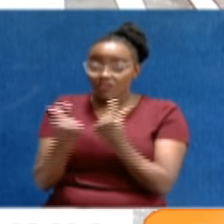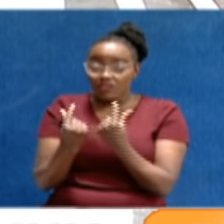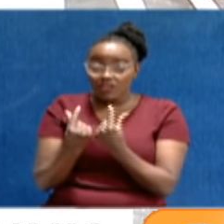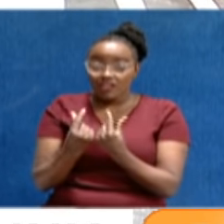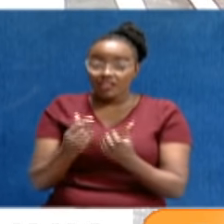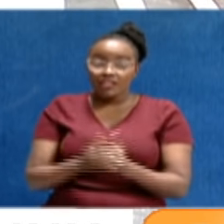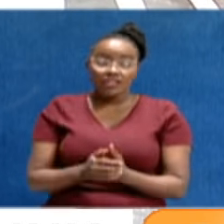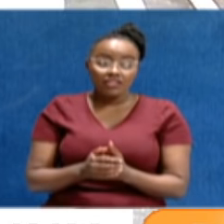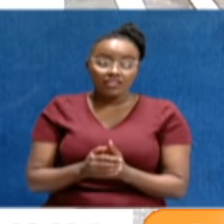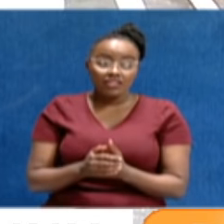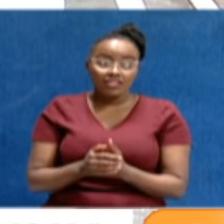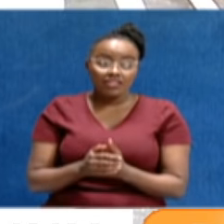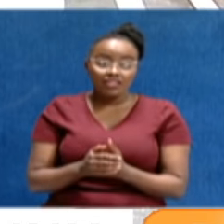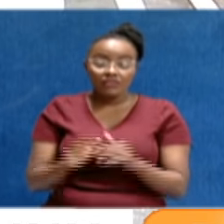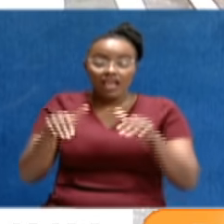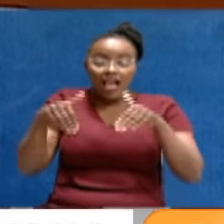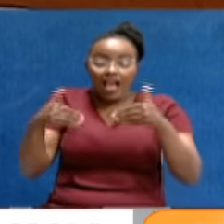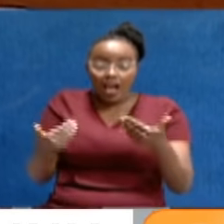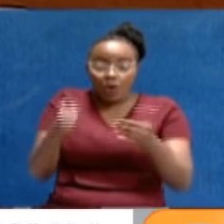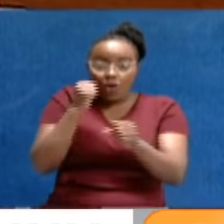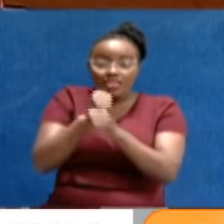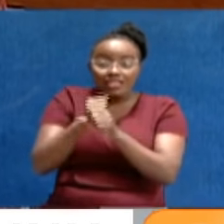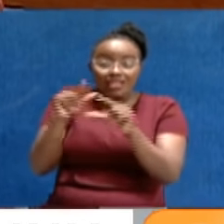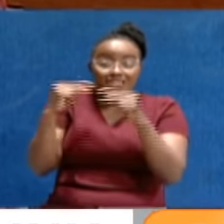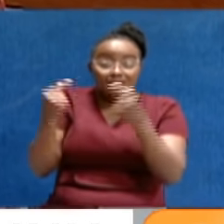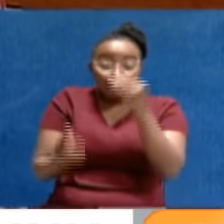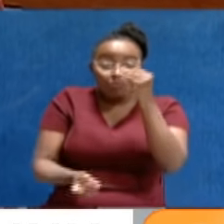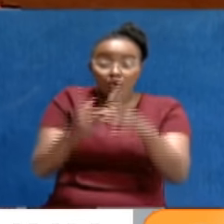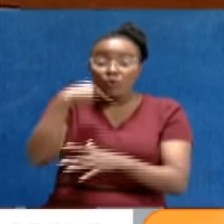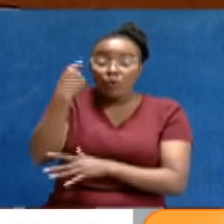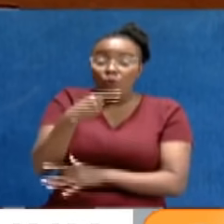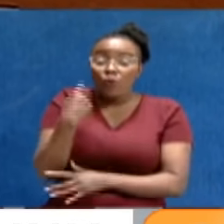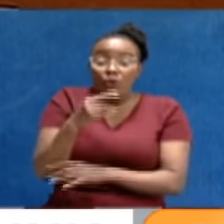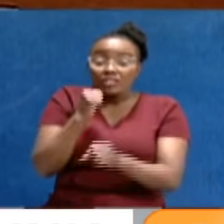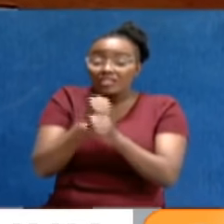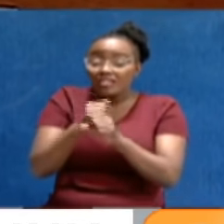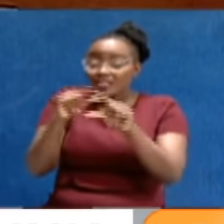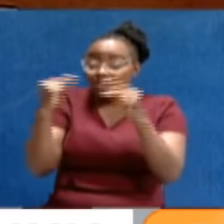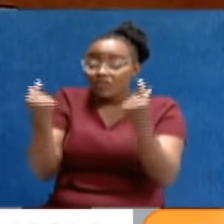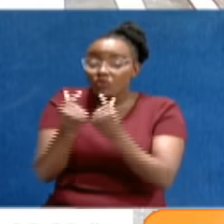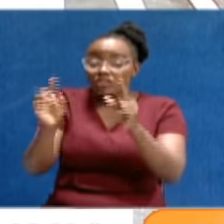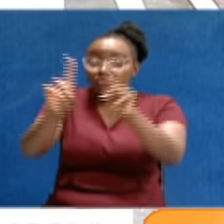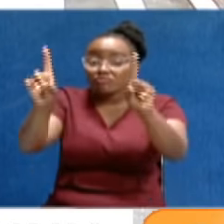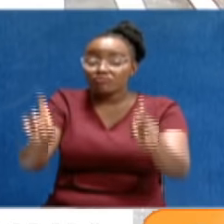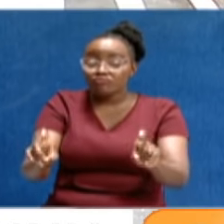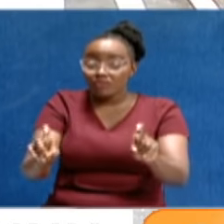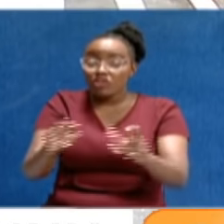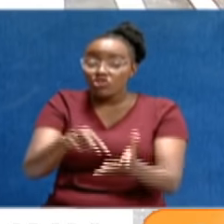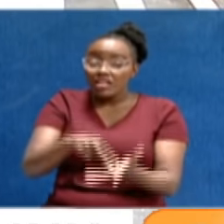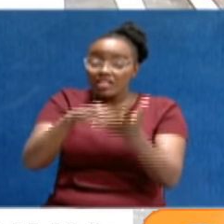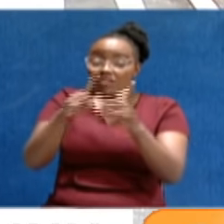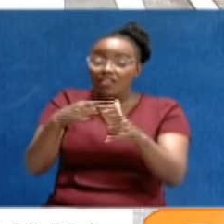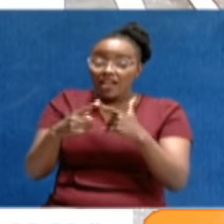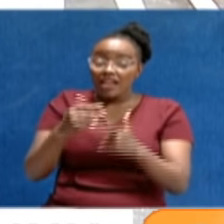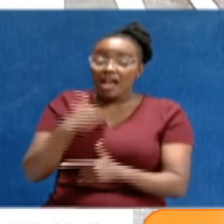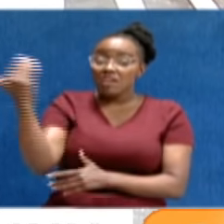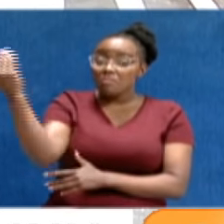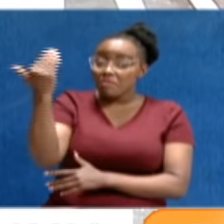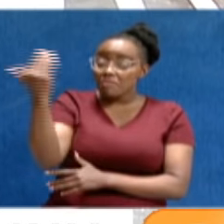you as Alice, did you? How did the task force come? Whose task force was it? So did you stand up at that particular time and make